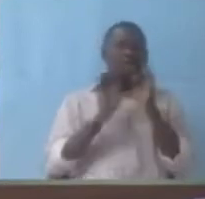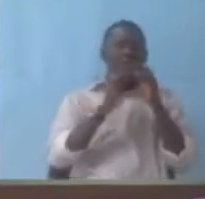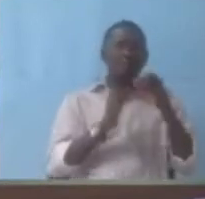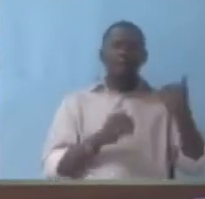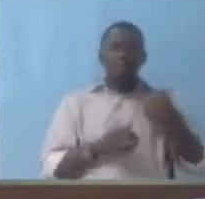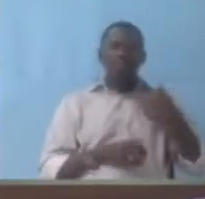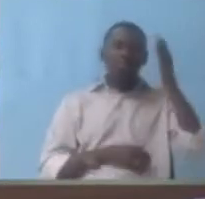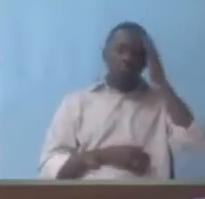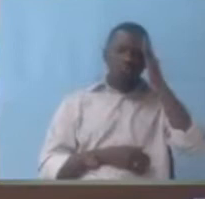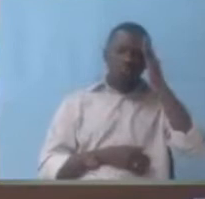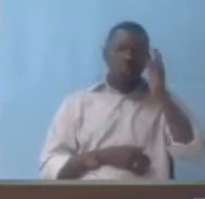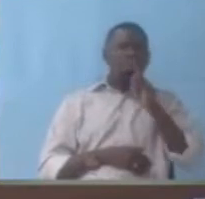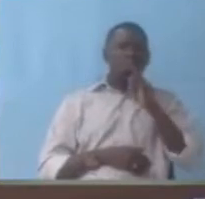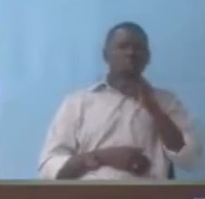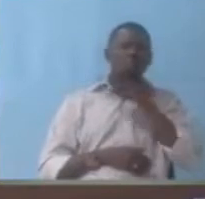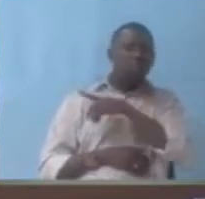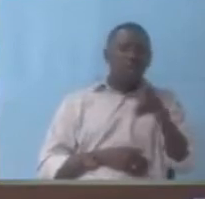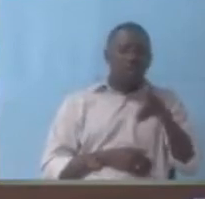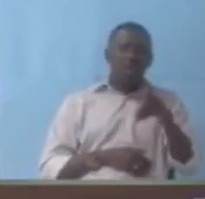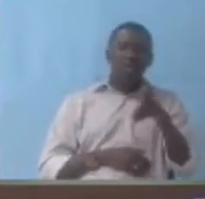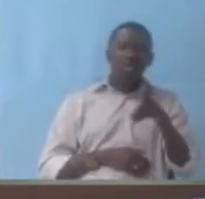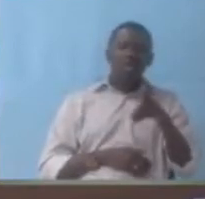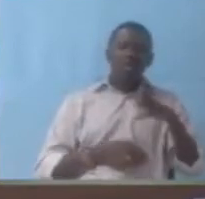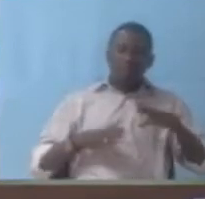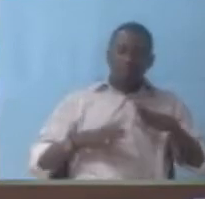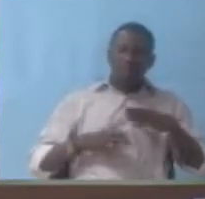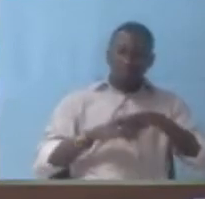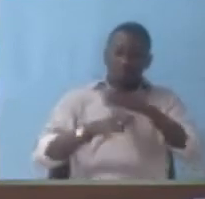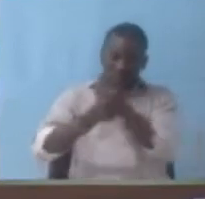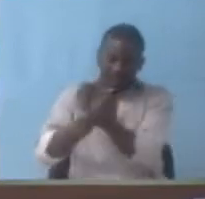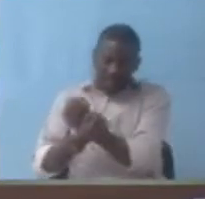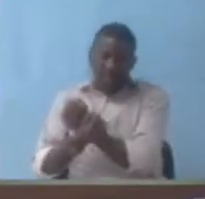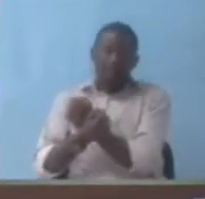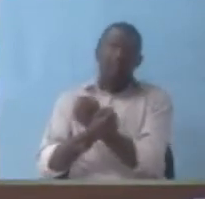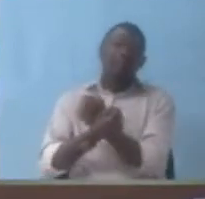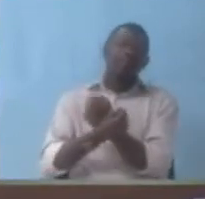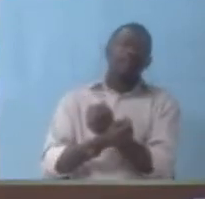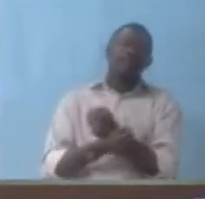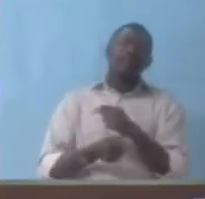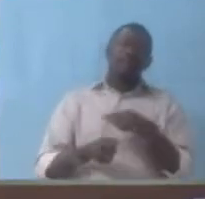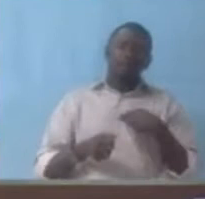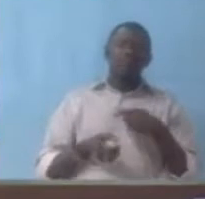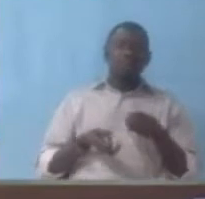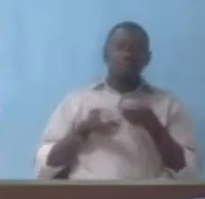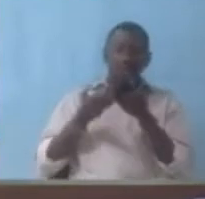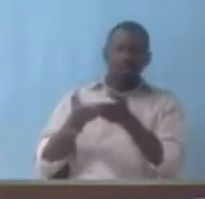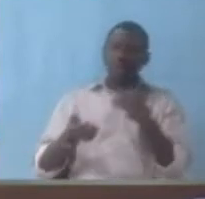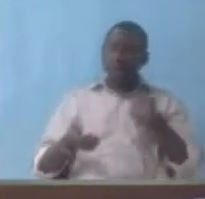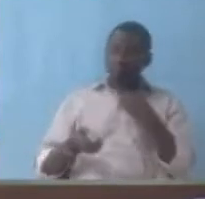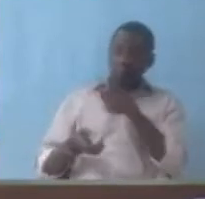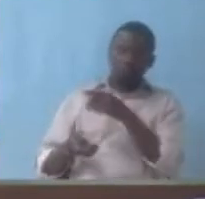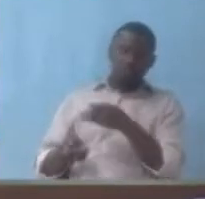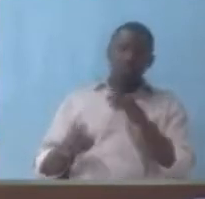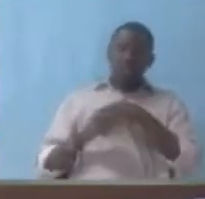ya lo. Jelbe juma nyo le muta e juma nyo le muta ke sindi. It afforded the people detained an opportunity to make